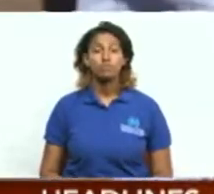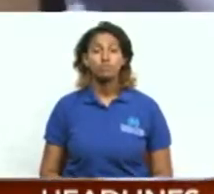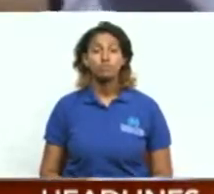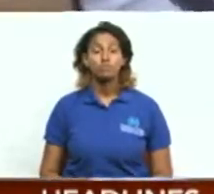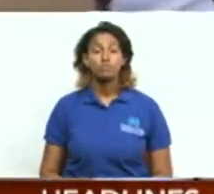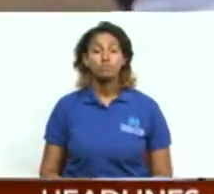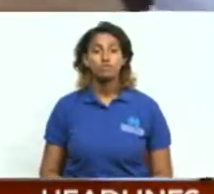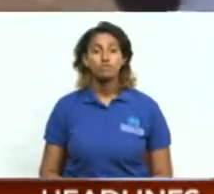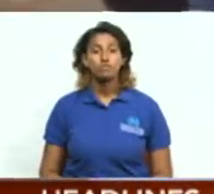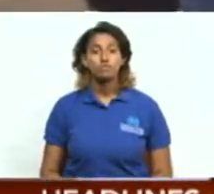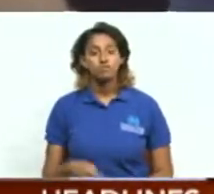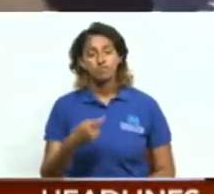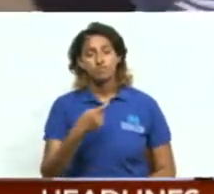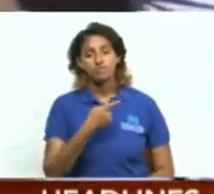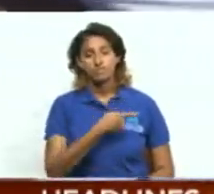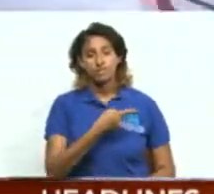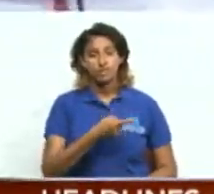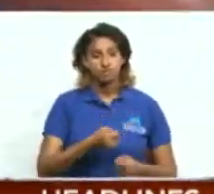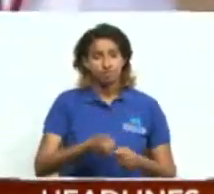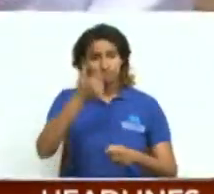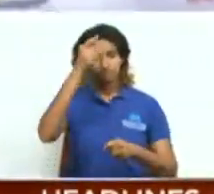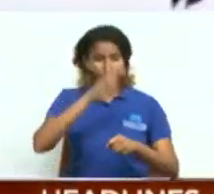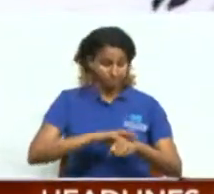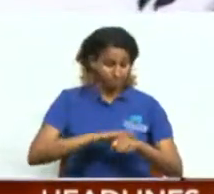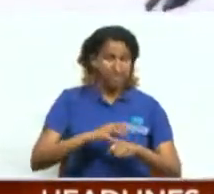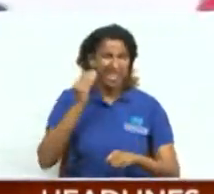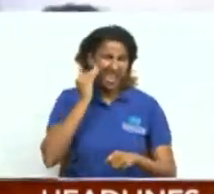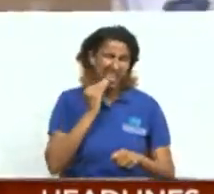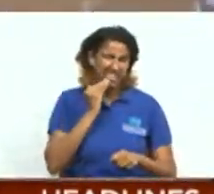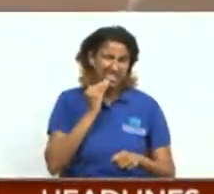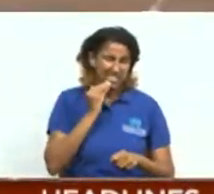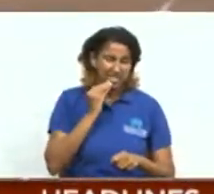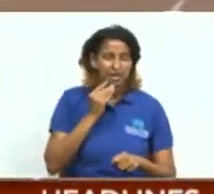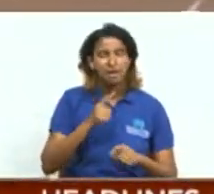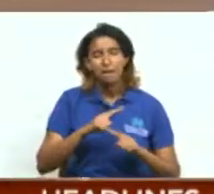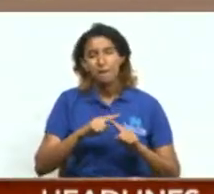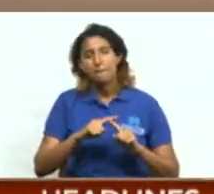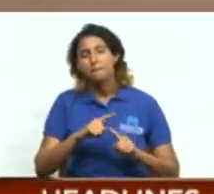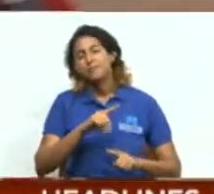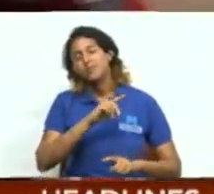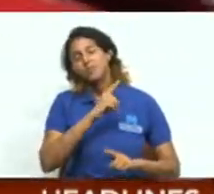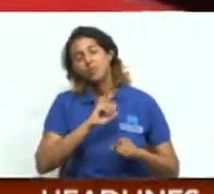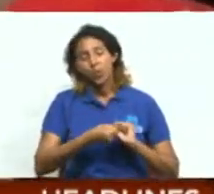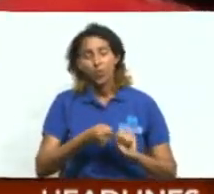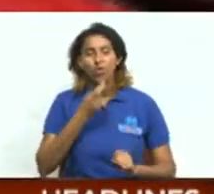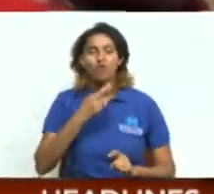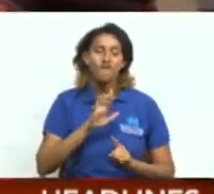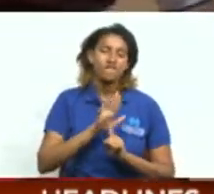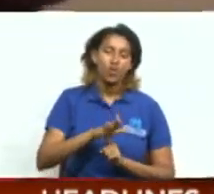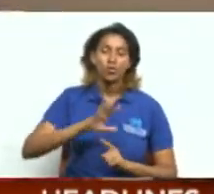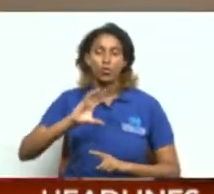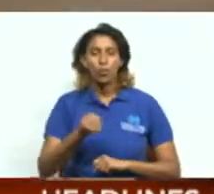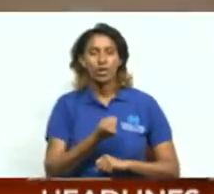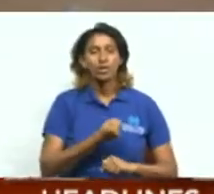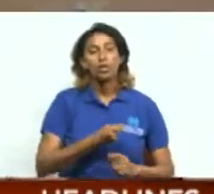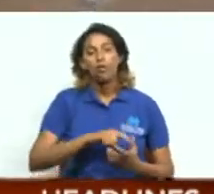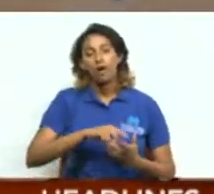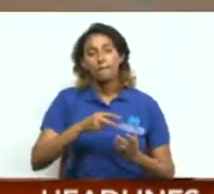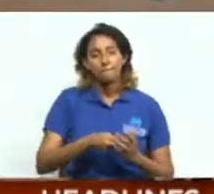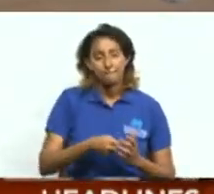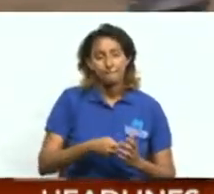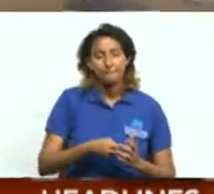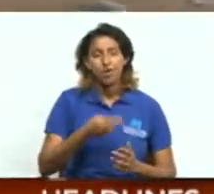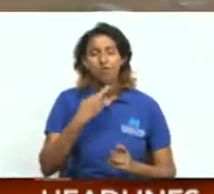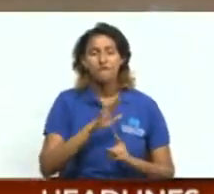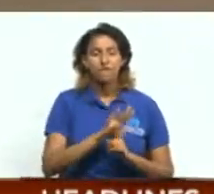Heads is the call, tails. So Red Force have won the toss. Sensing something in the pitch for the batters, TNT Red Force